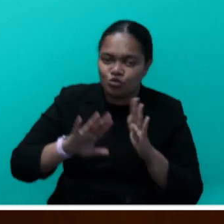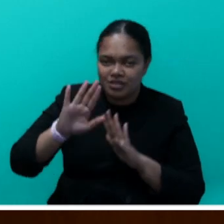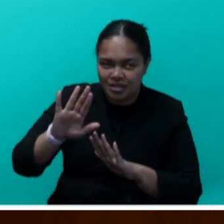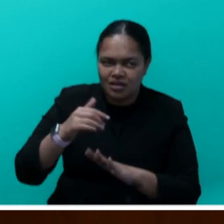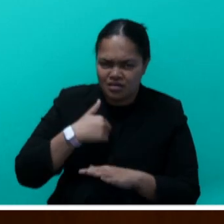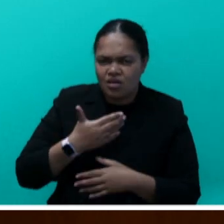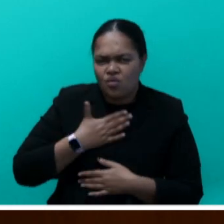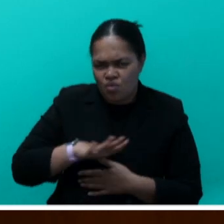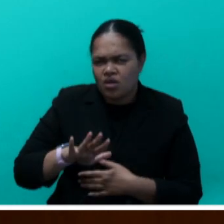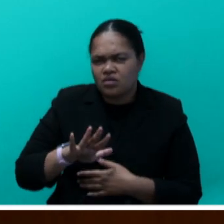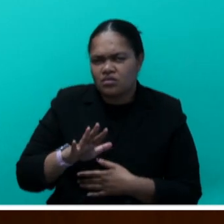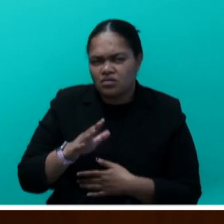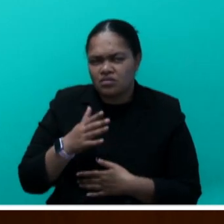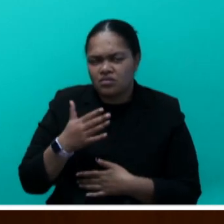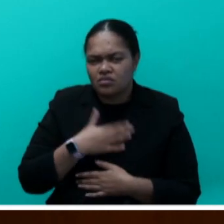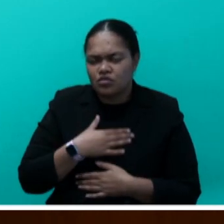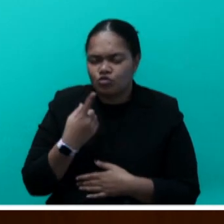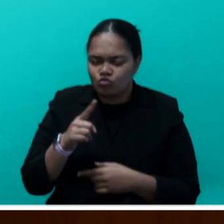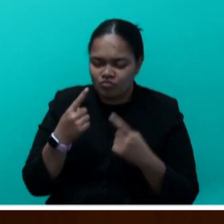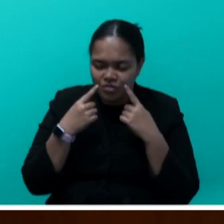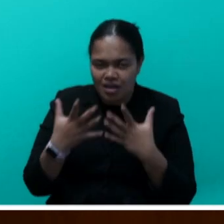to also record our appreciation